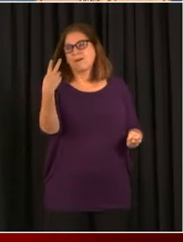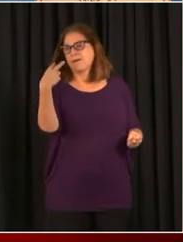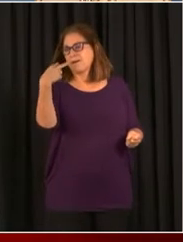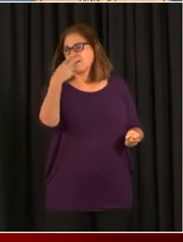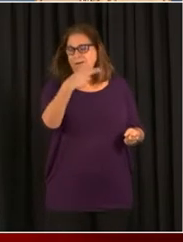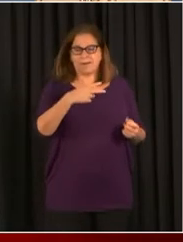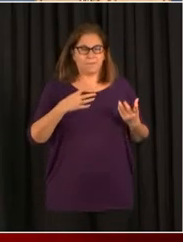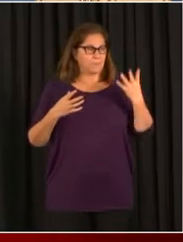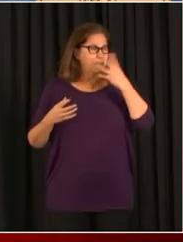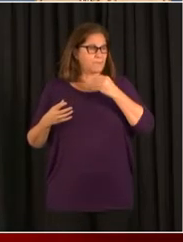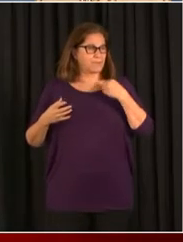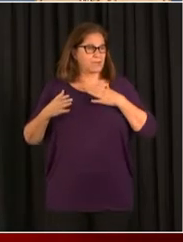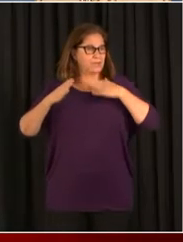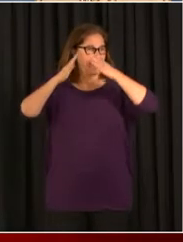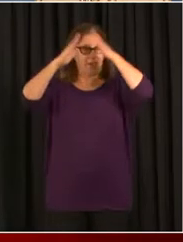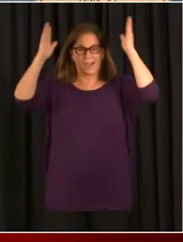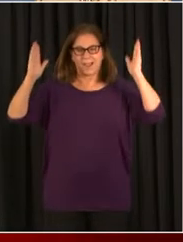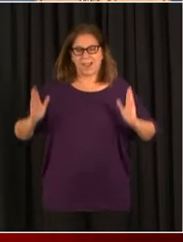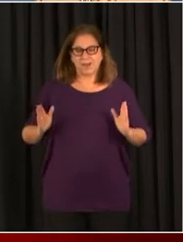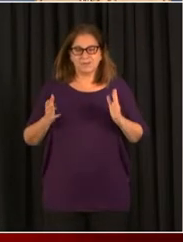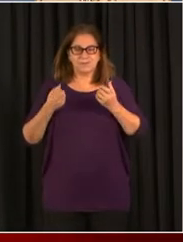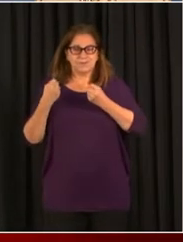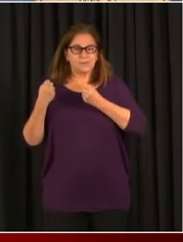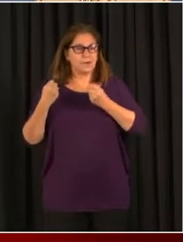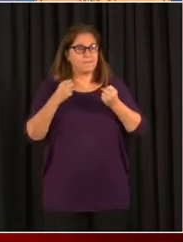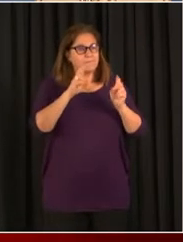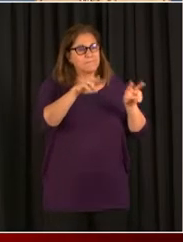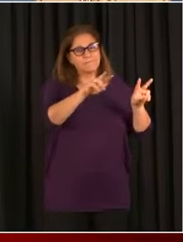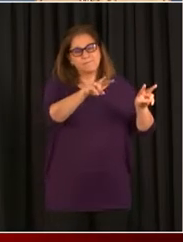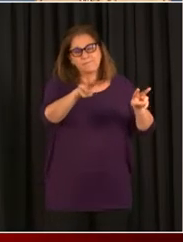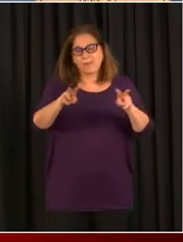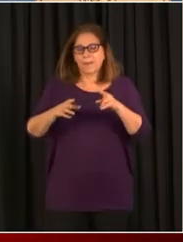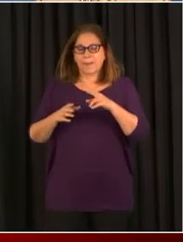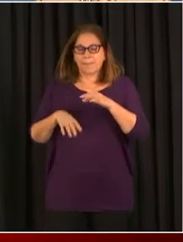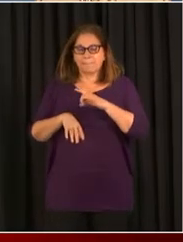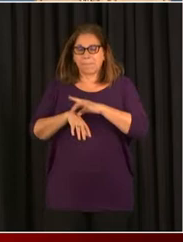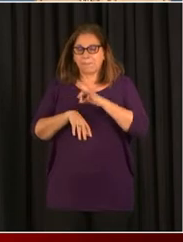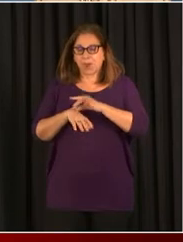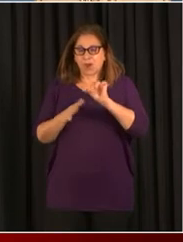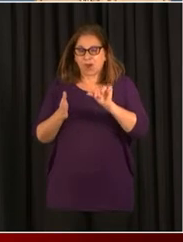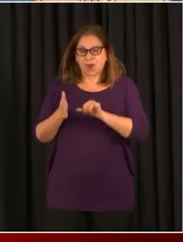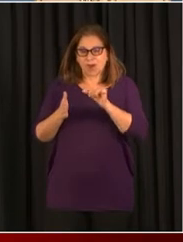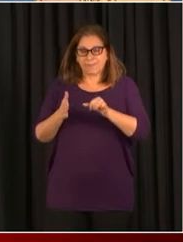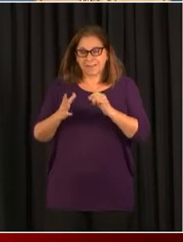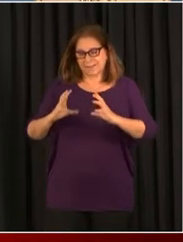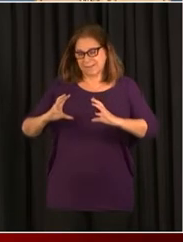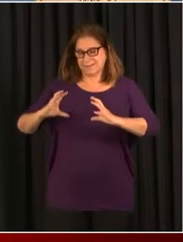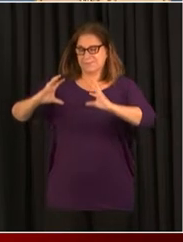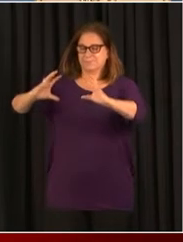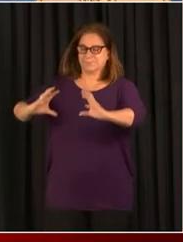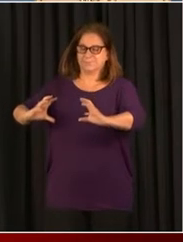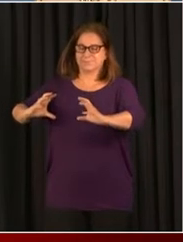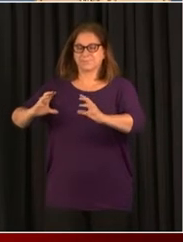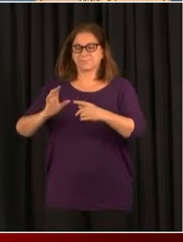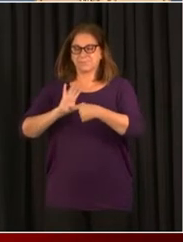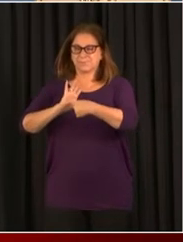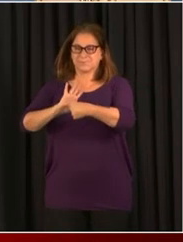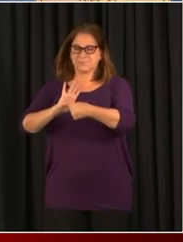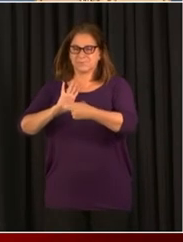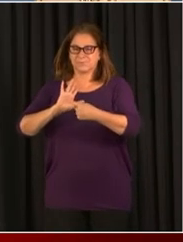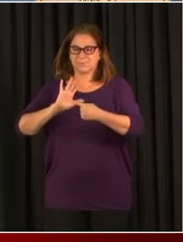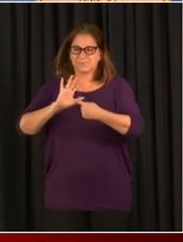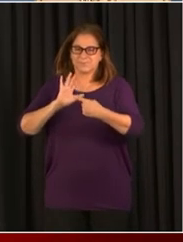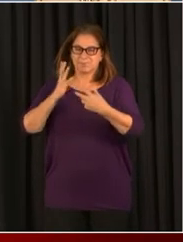your household and display the pumpkins outdoors. Have a trick-or-treat candy hunt with members of your